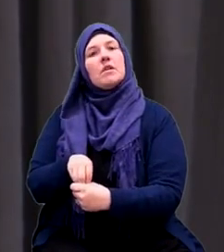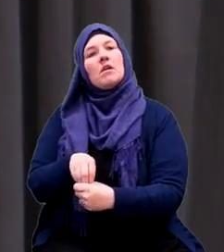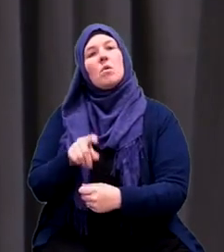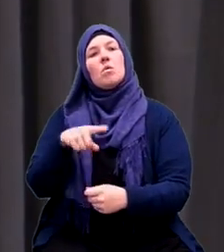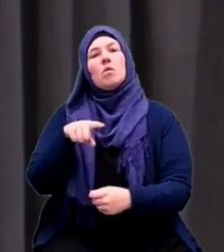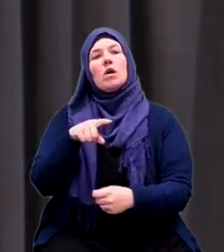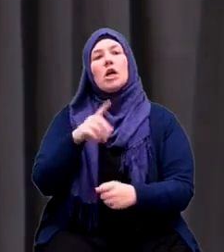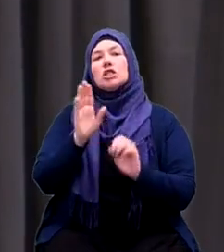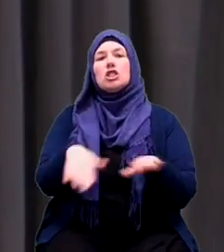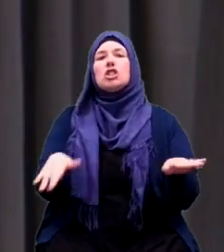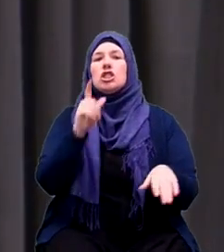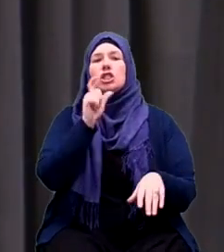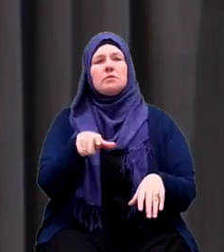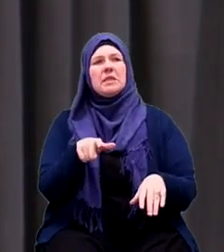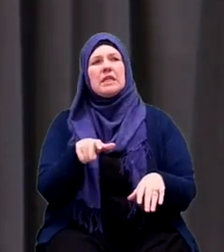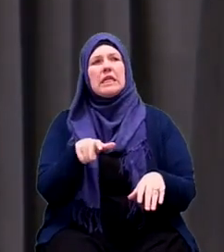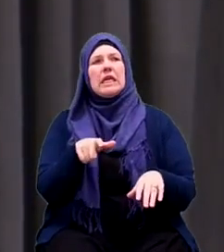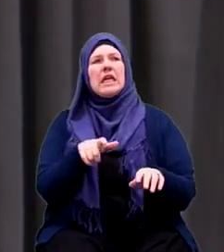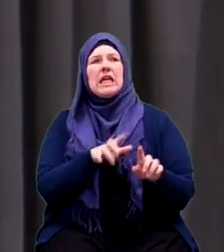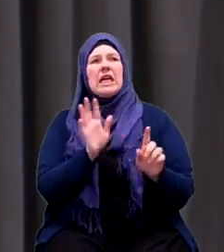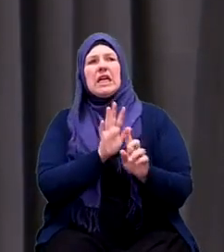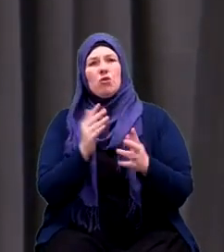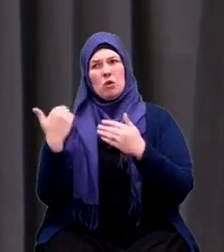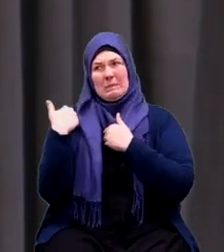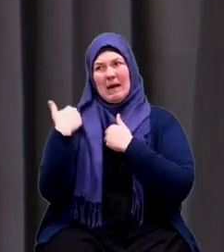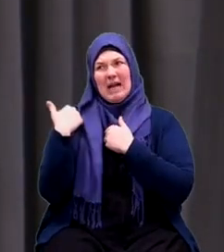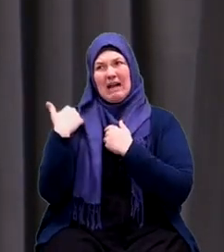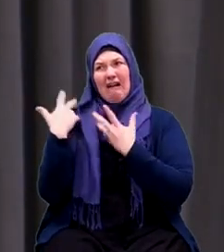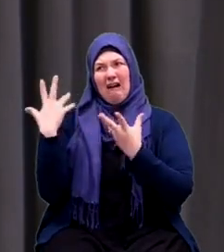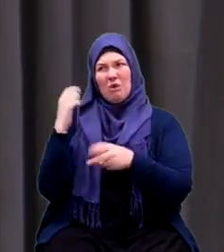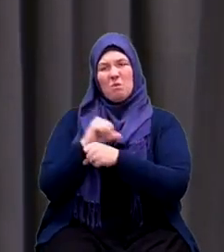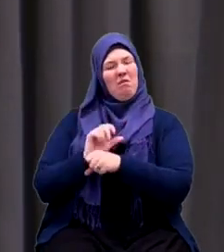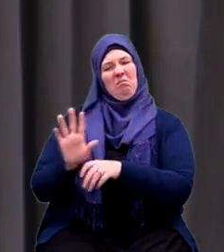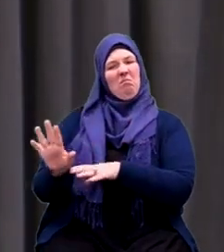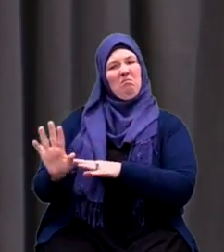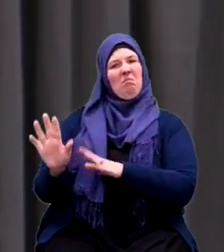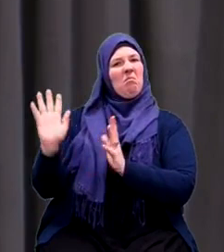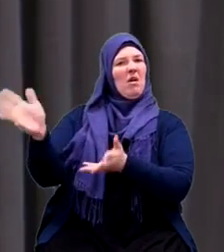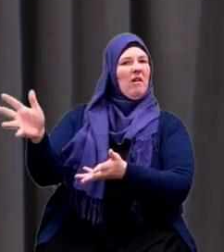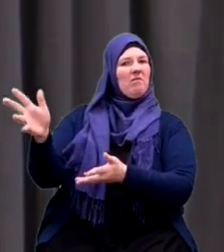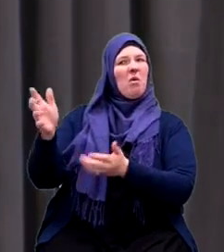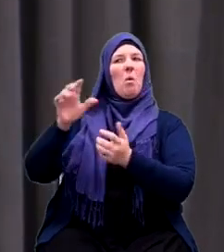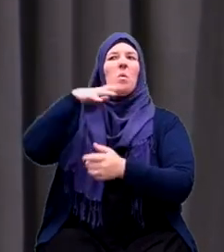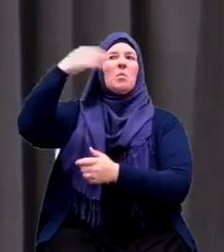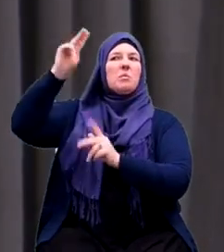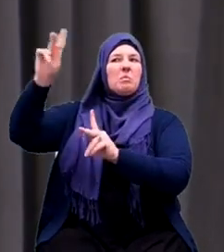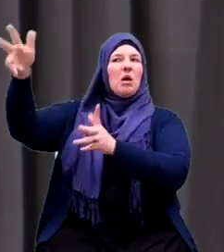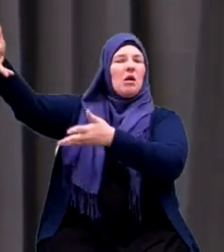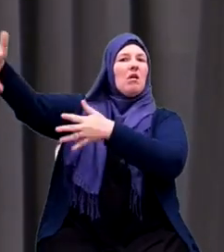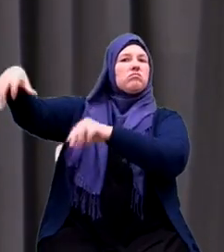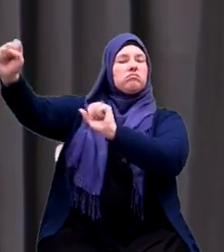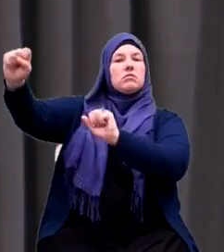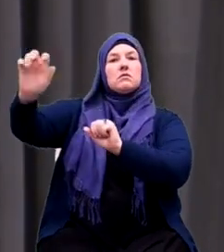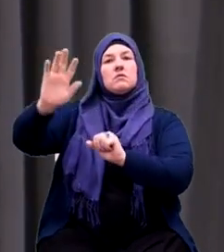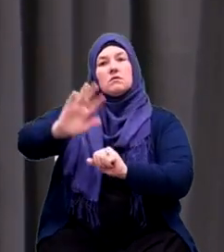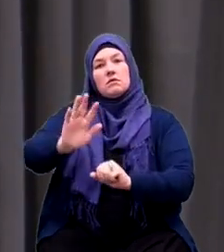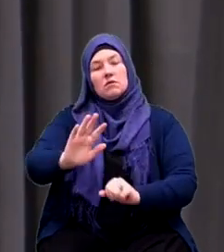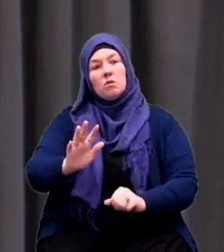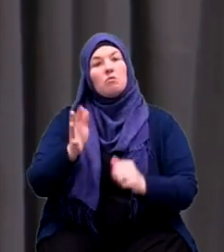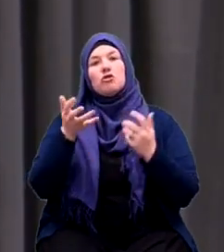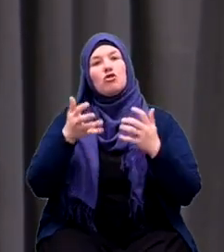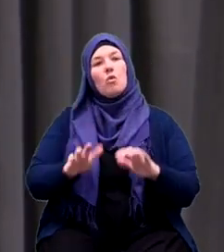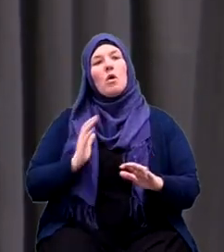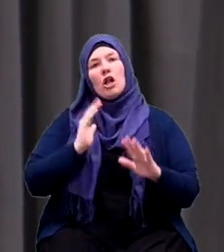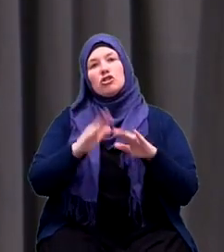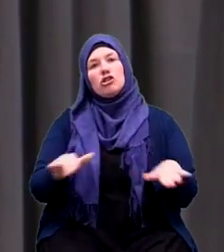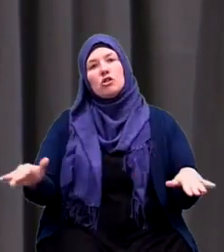They should not retreat. And the only way to do it is for our generation to divorce fear